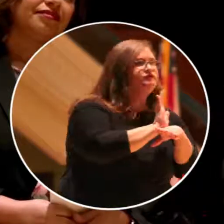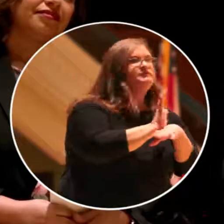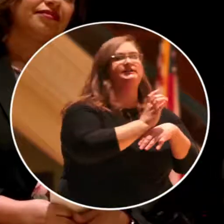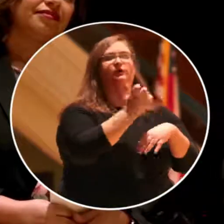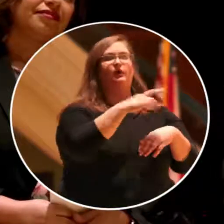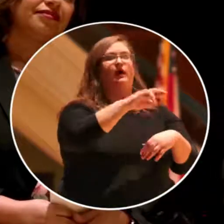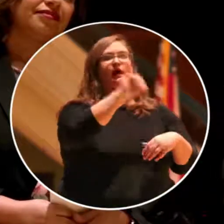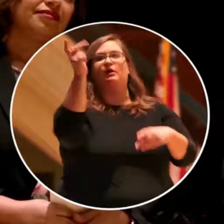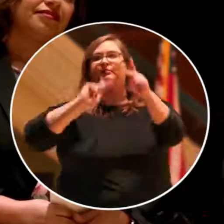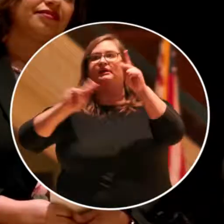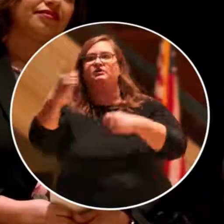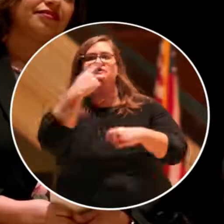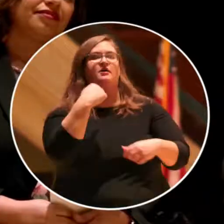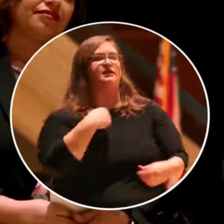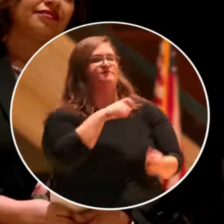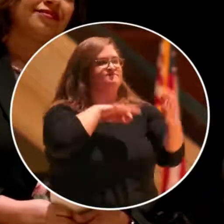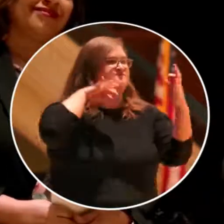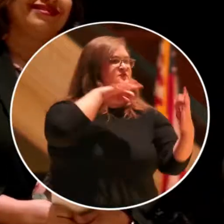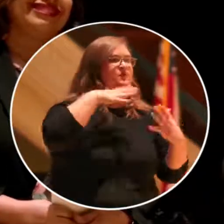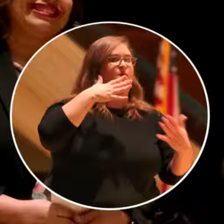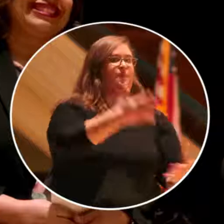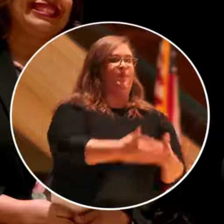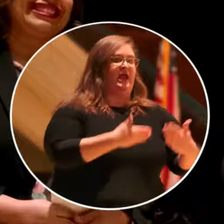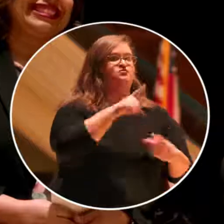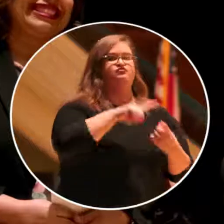never watched that damn documentary.